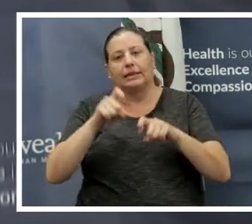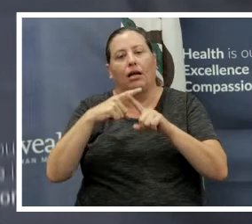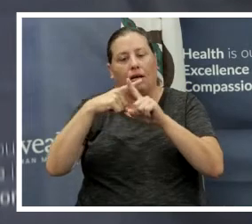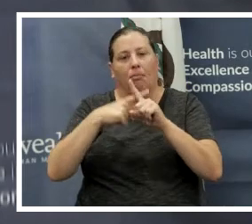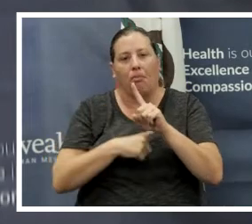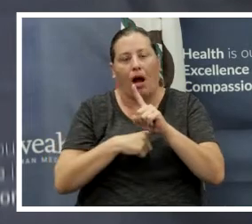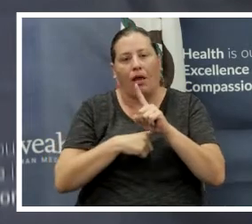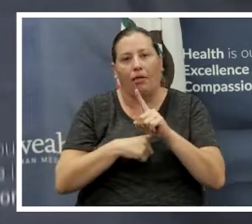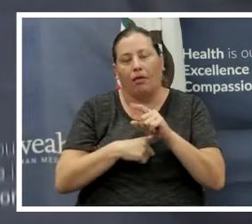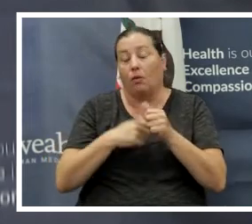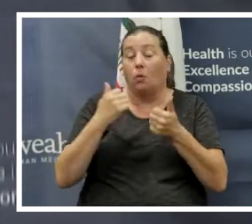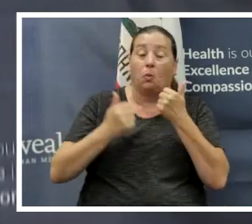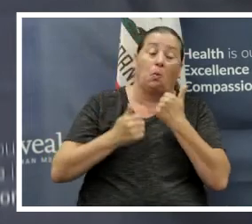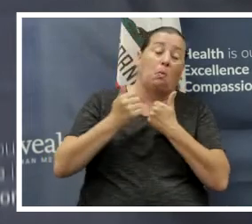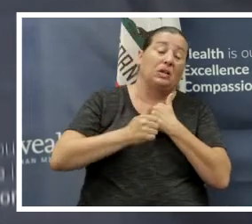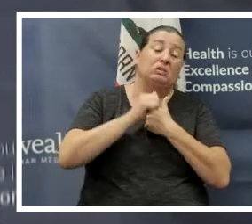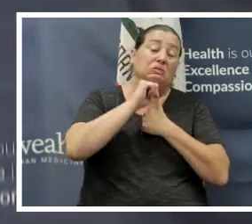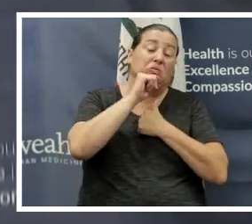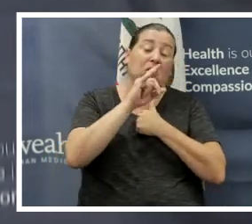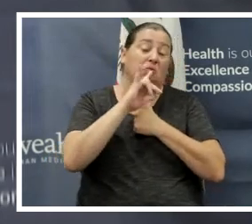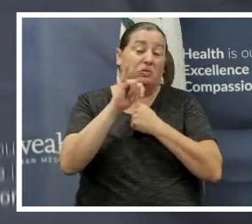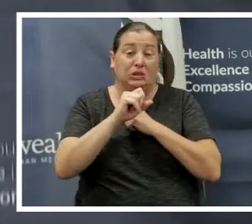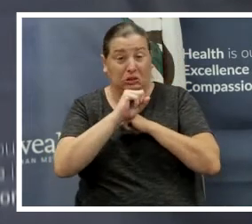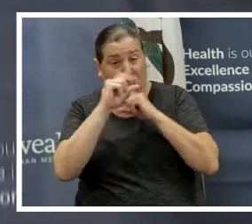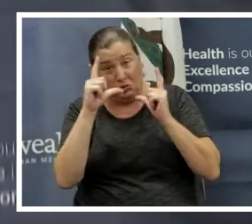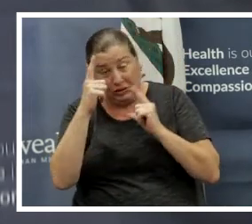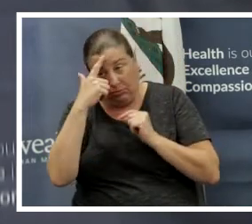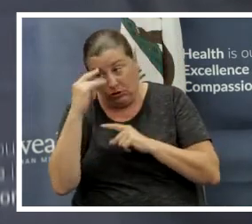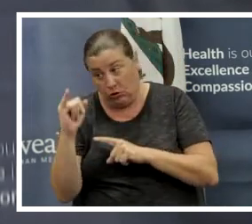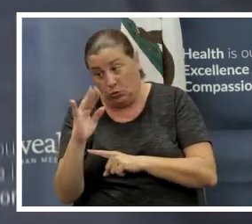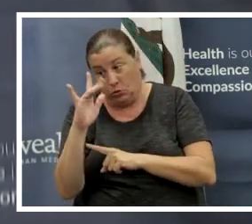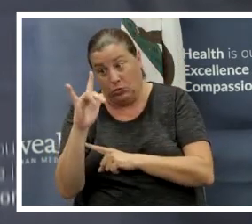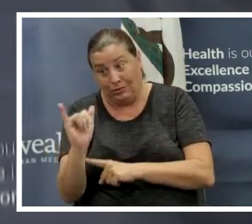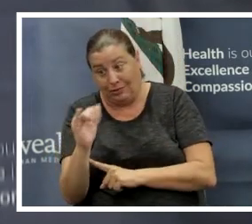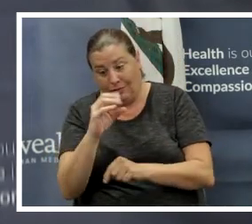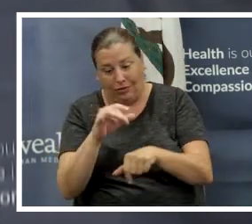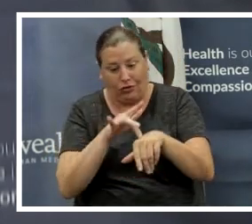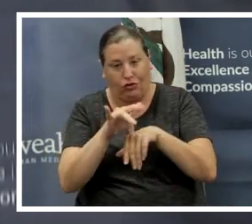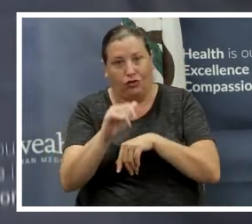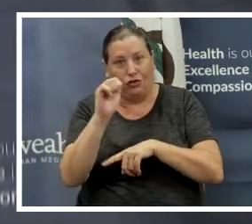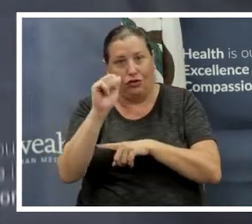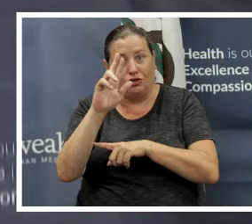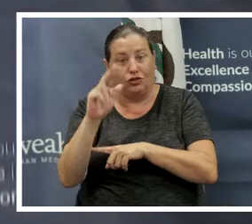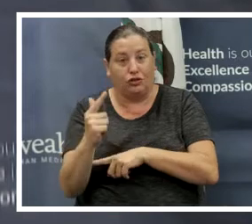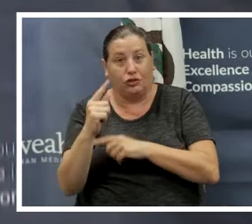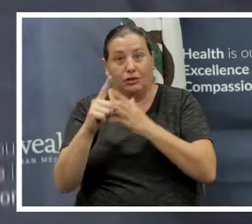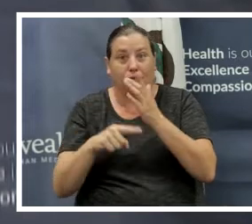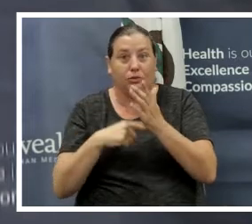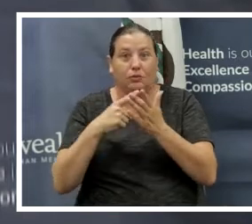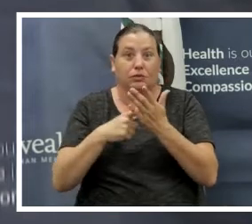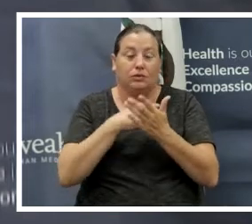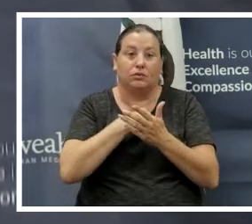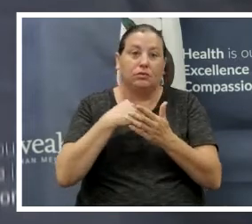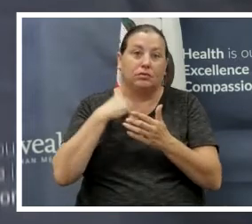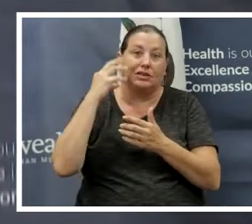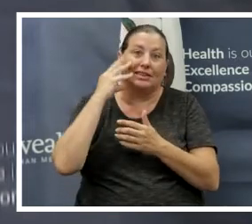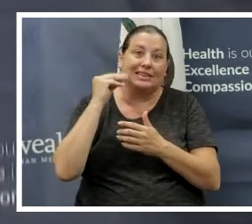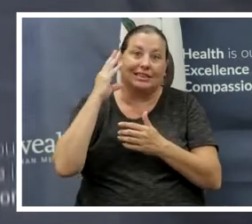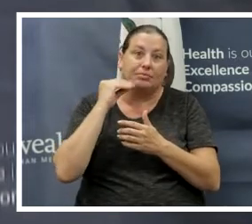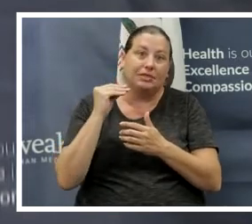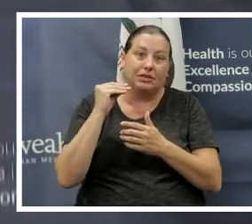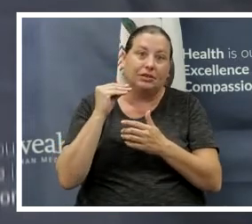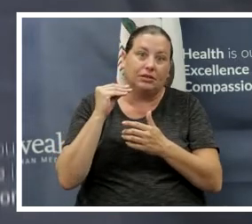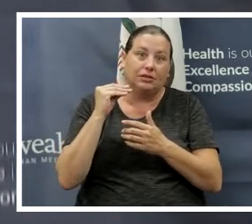which shouldn't come as a surprise because July and early August was when we experienced the